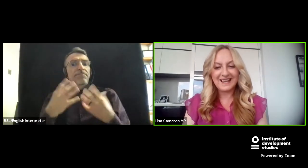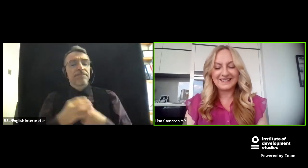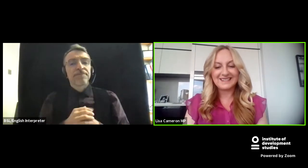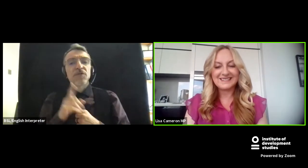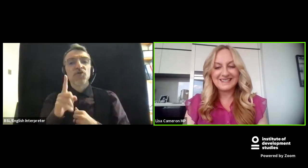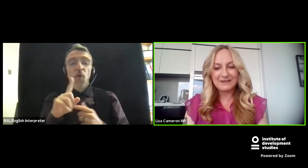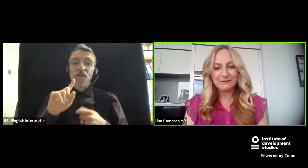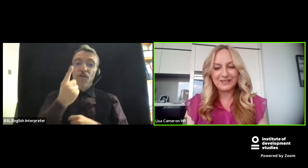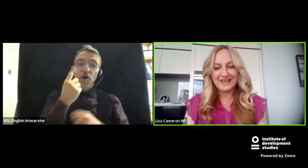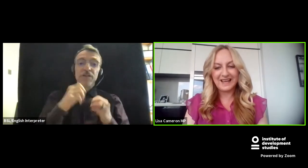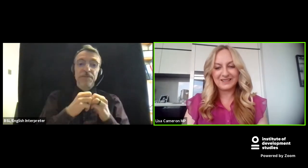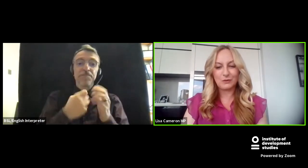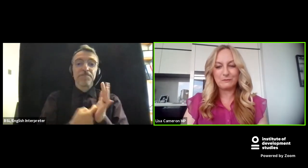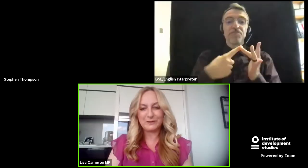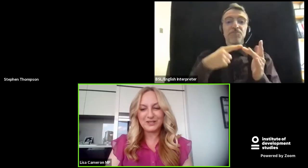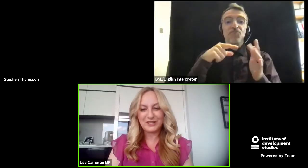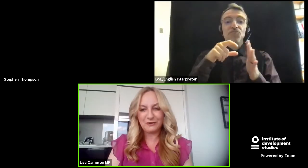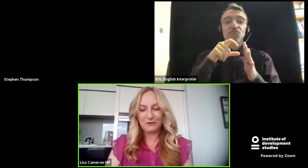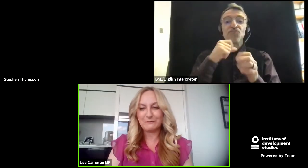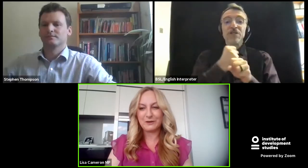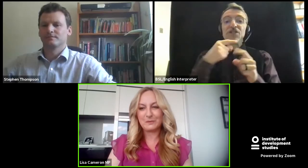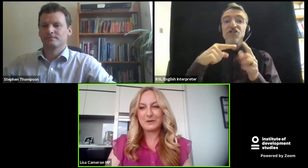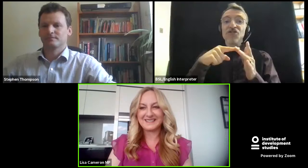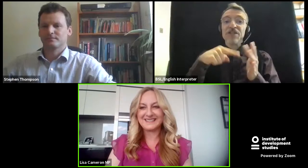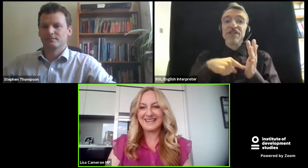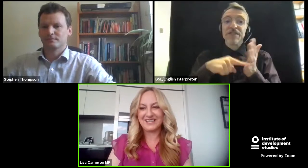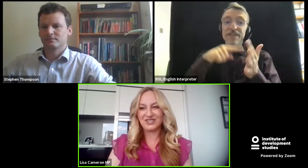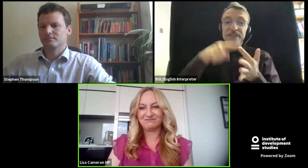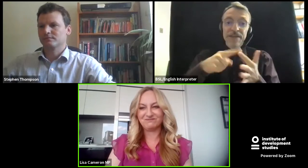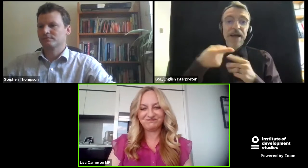Bridget and Stephen, and over to you for